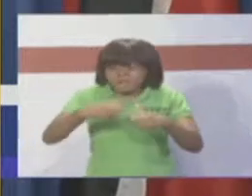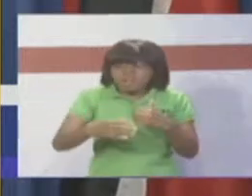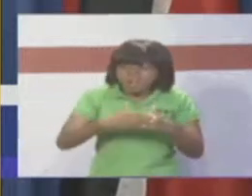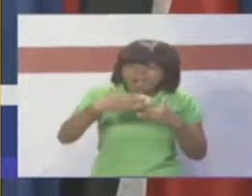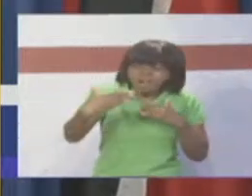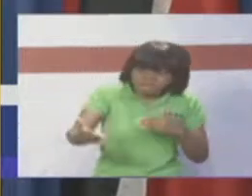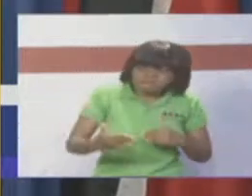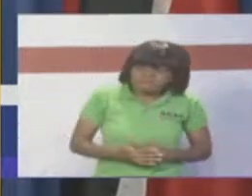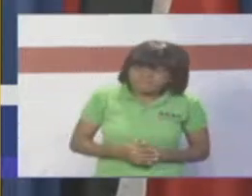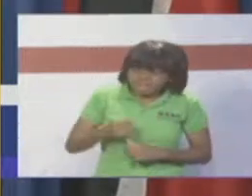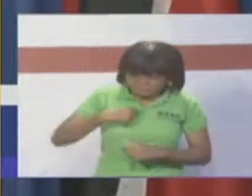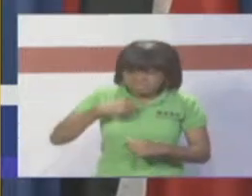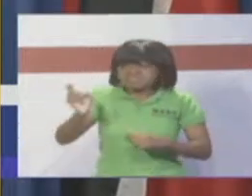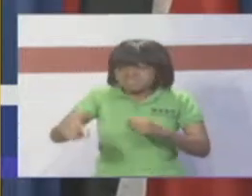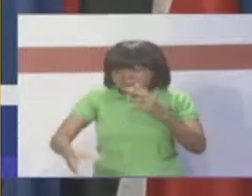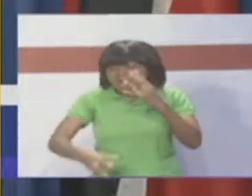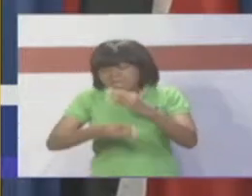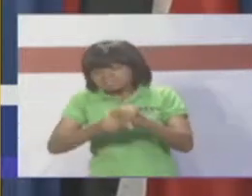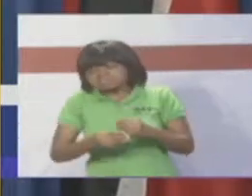Nobody's saying it's not your body.